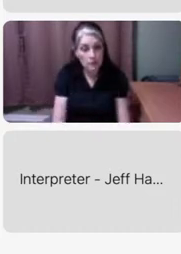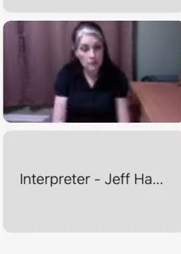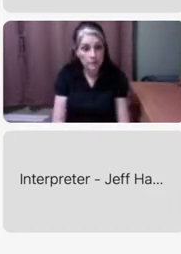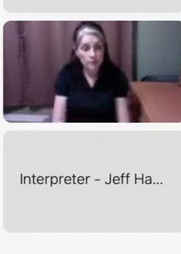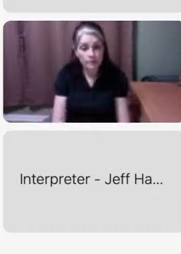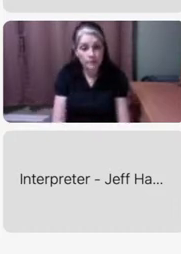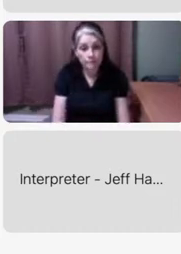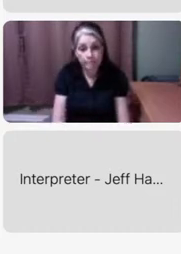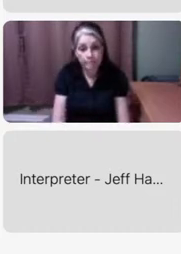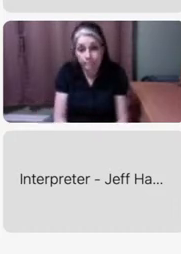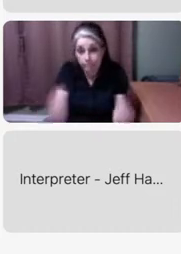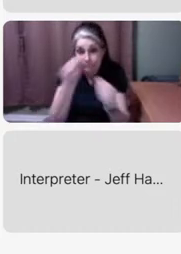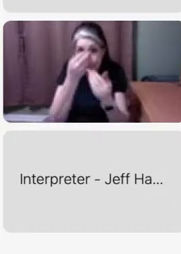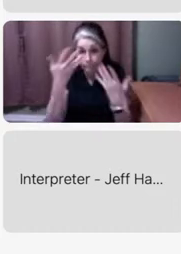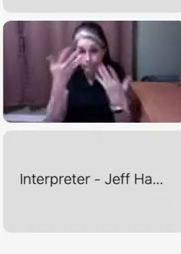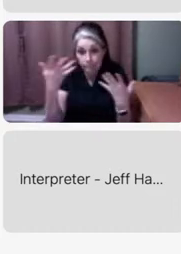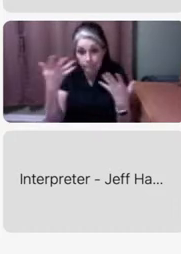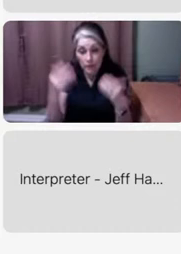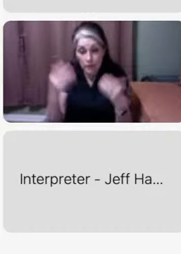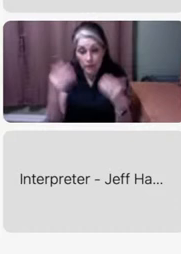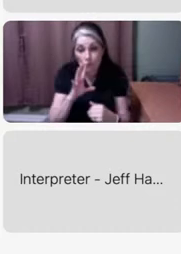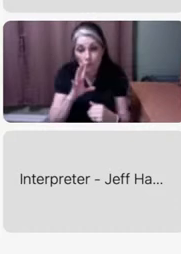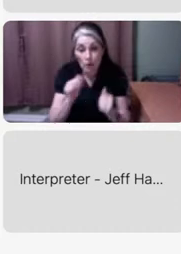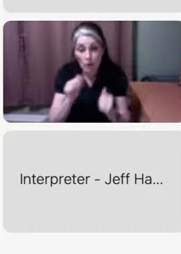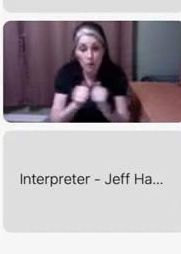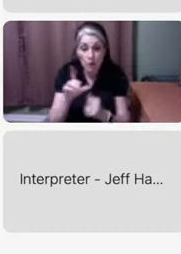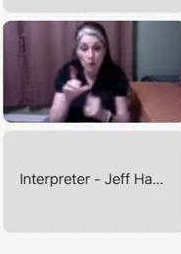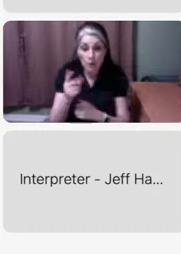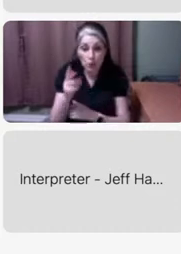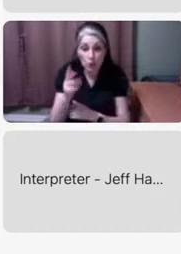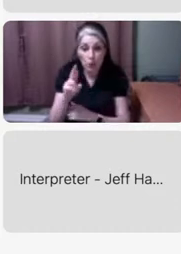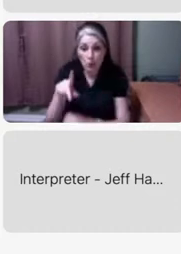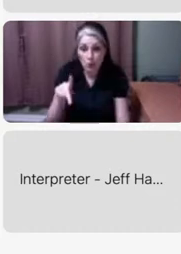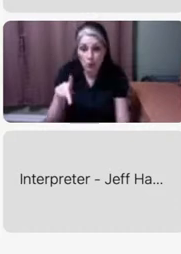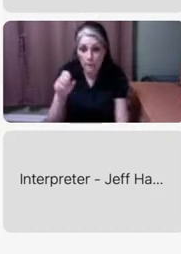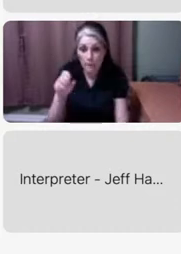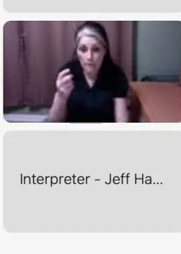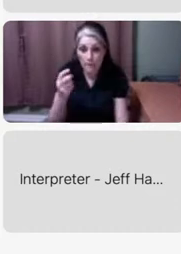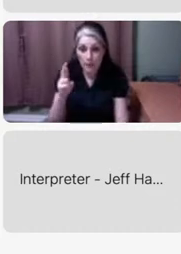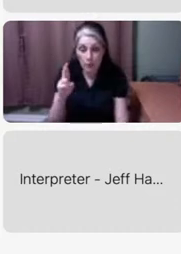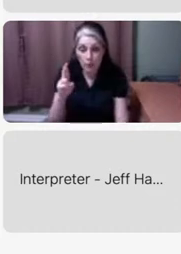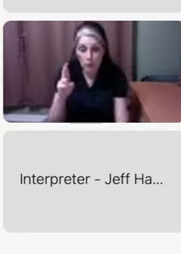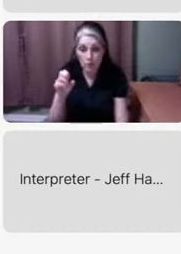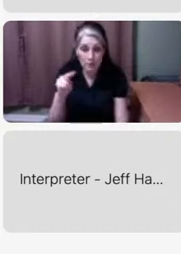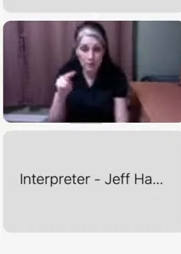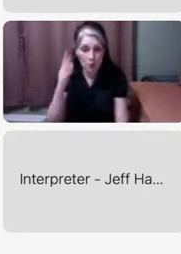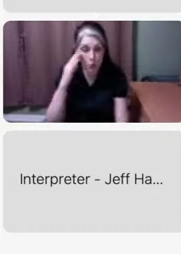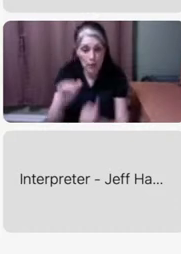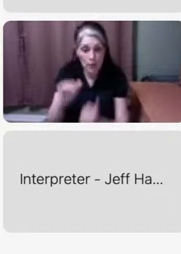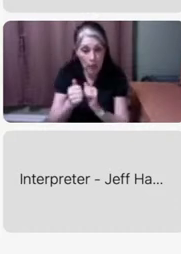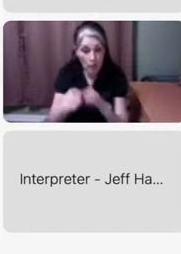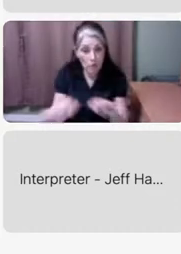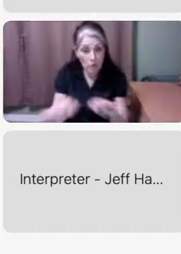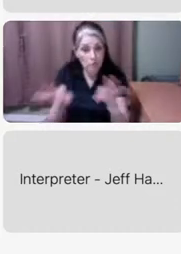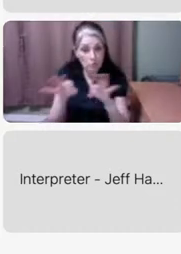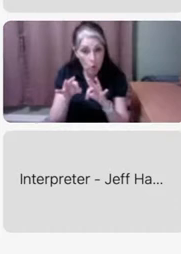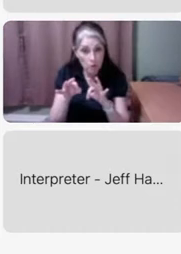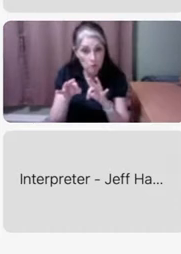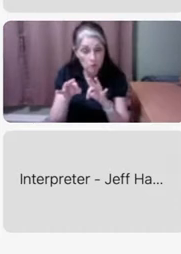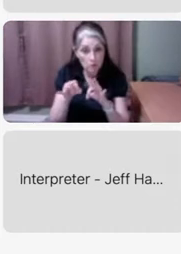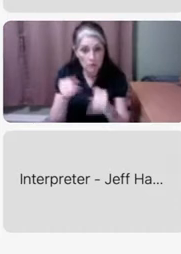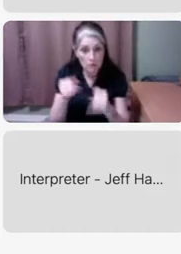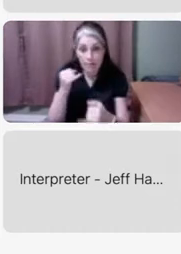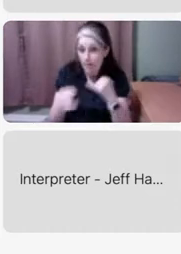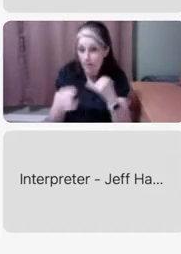been yeah i've been talking to dr peterson and she knows how important this is to me so um then the last thing i have